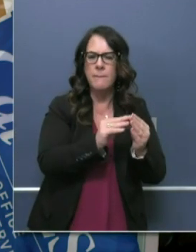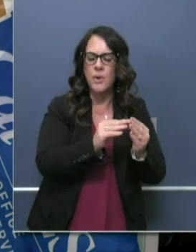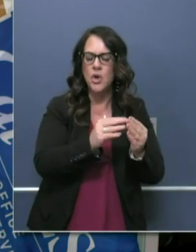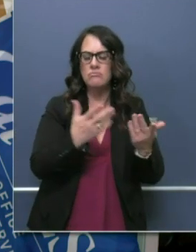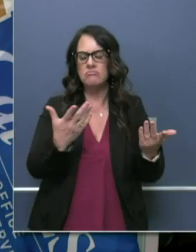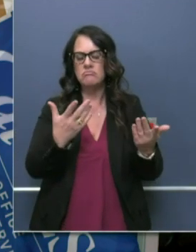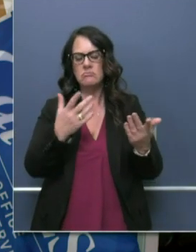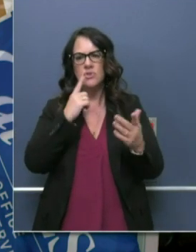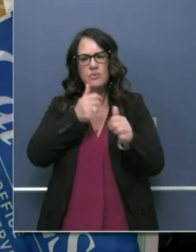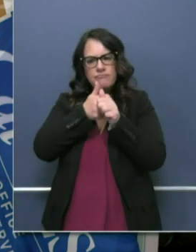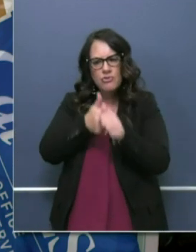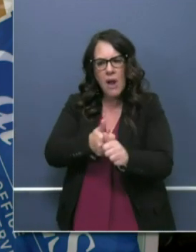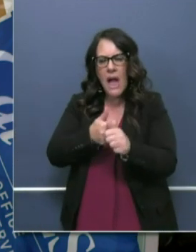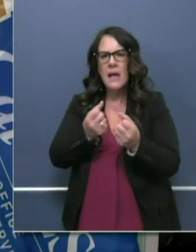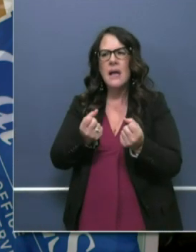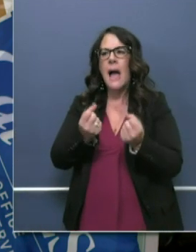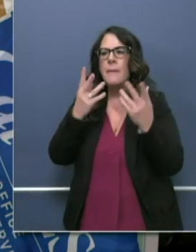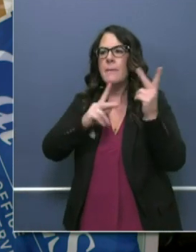the COVID-19.